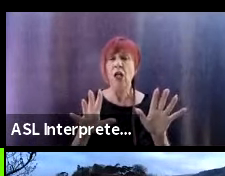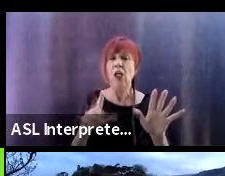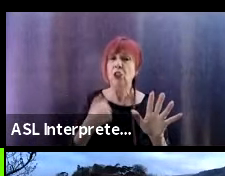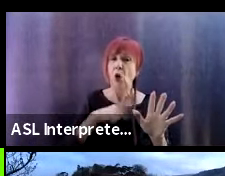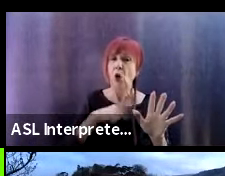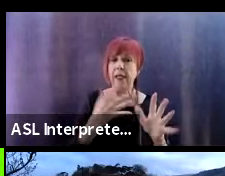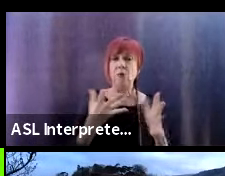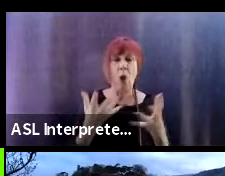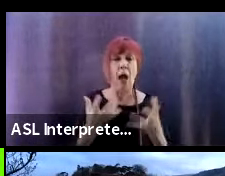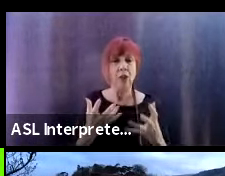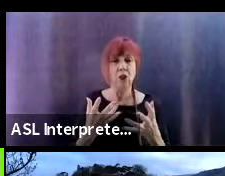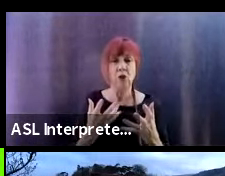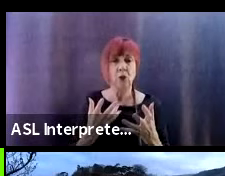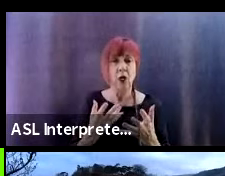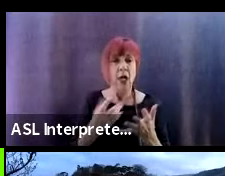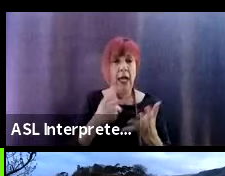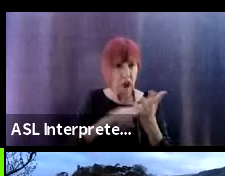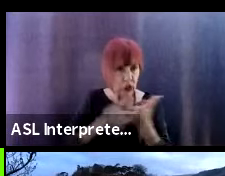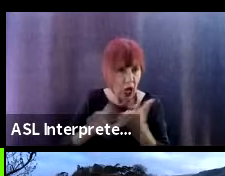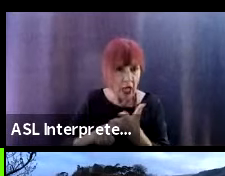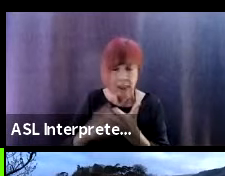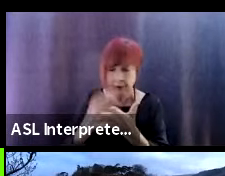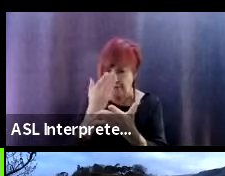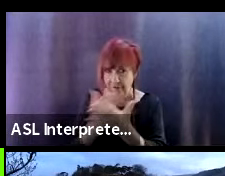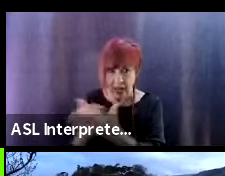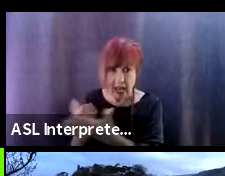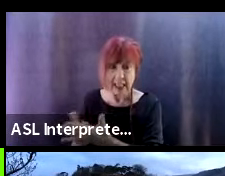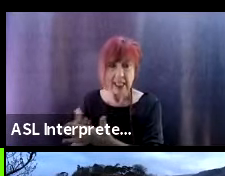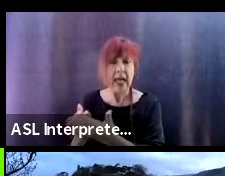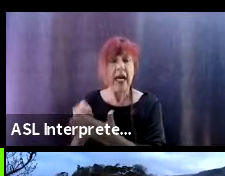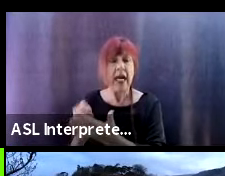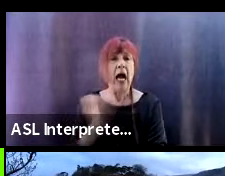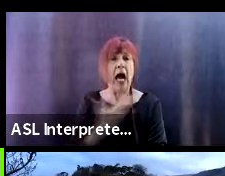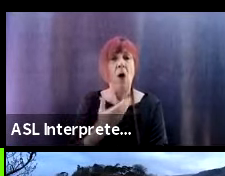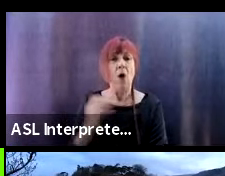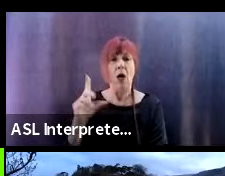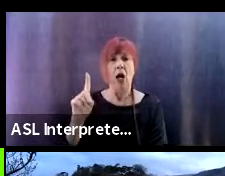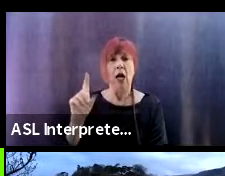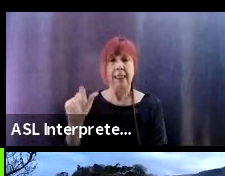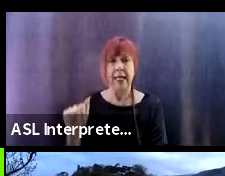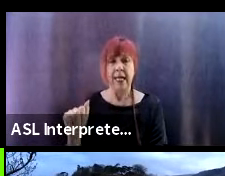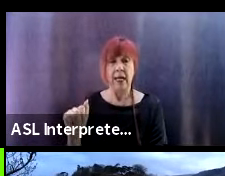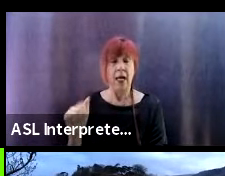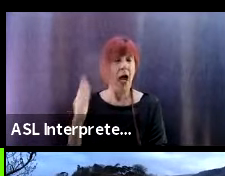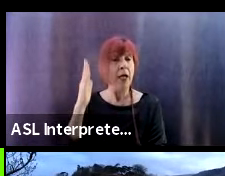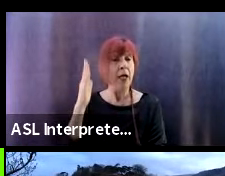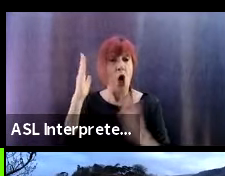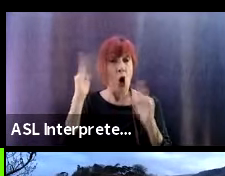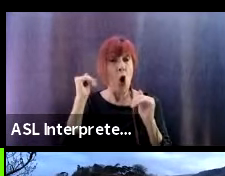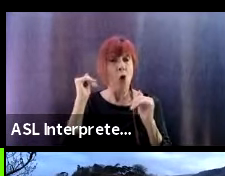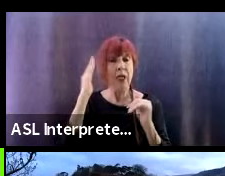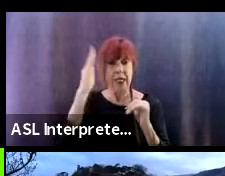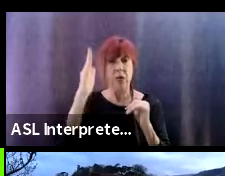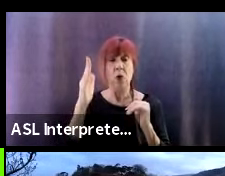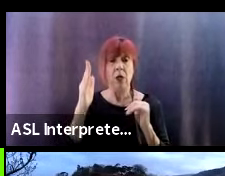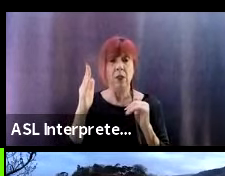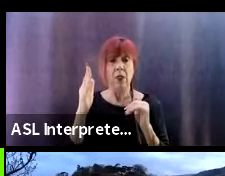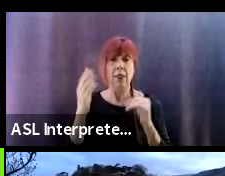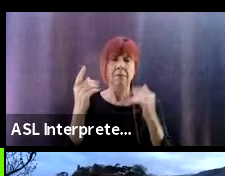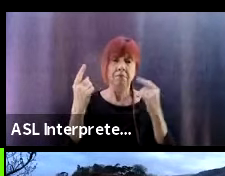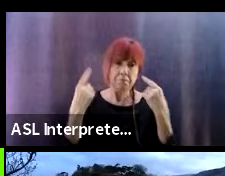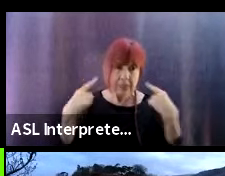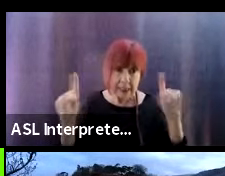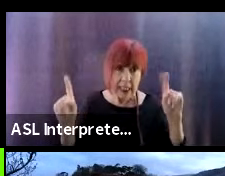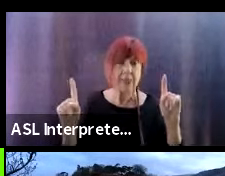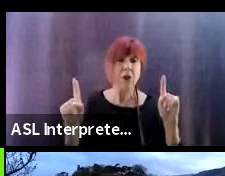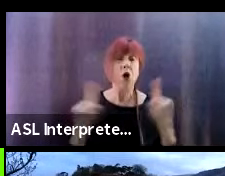on that behind the scenes, and we may have something, you know, we're hoping to have something much sooner to that point. But we're very excited